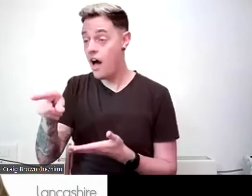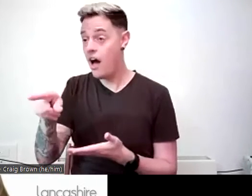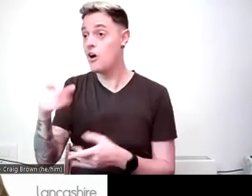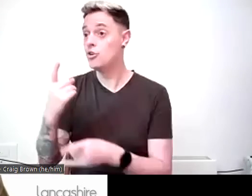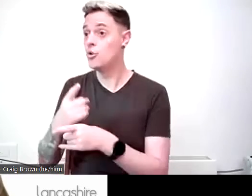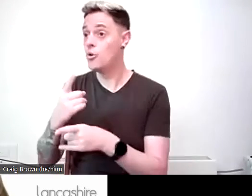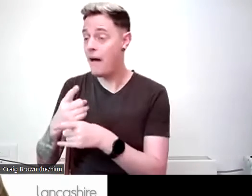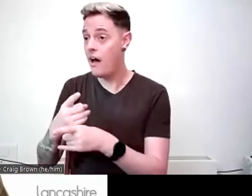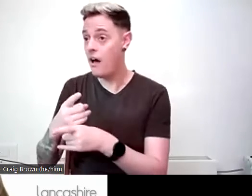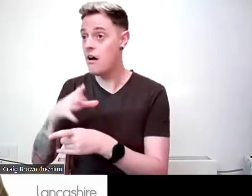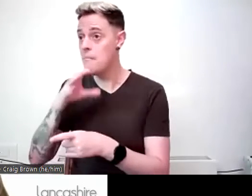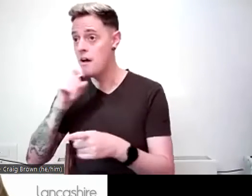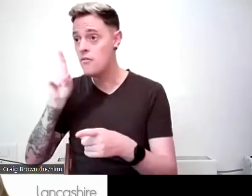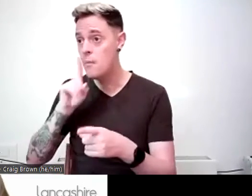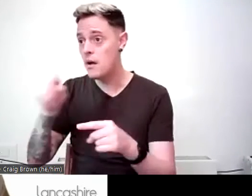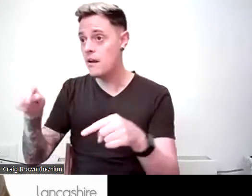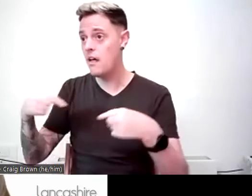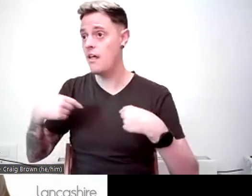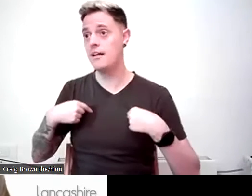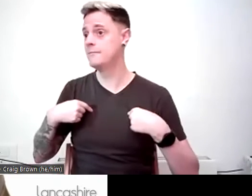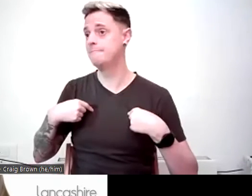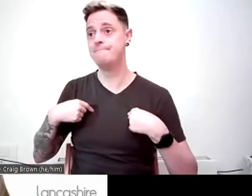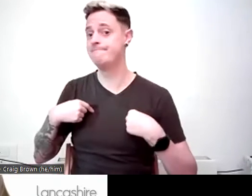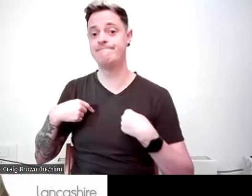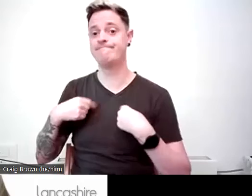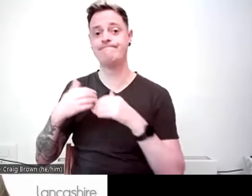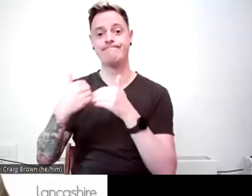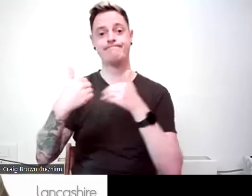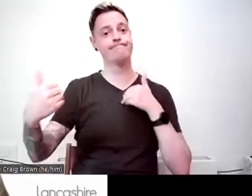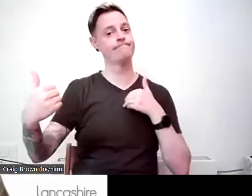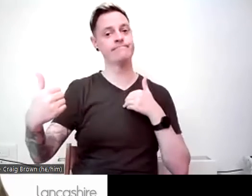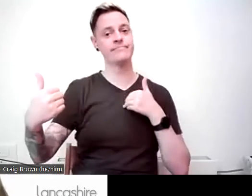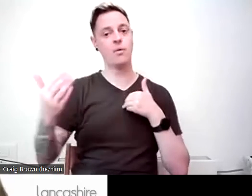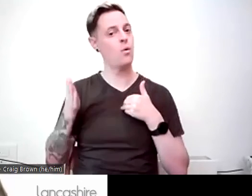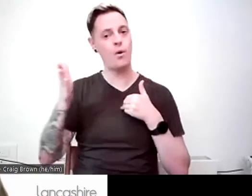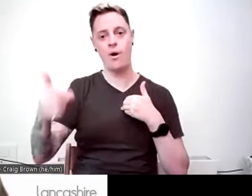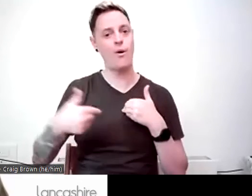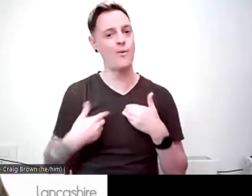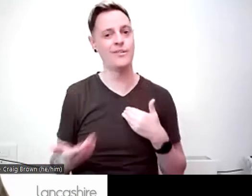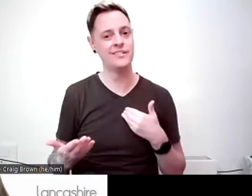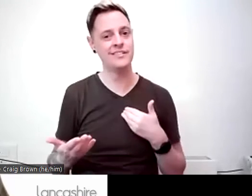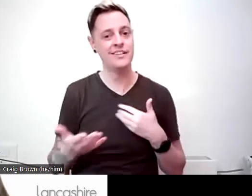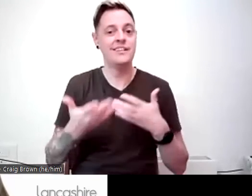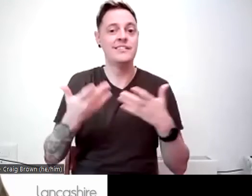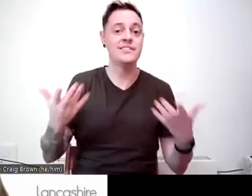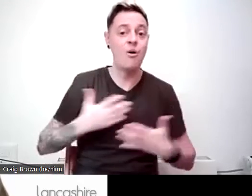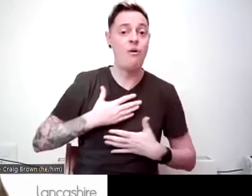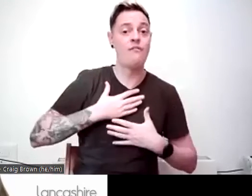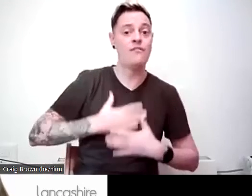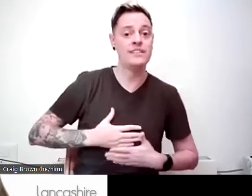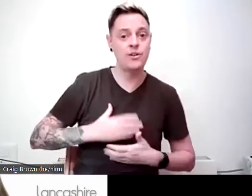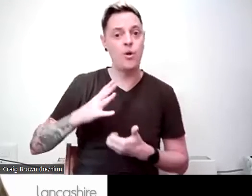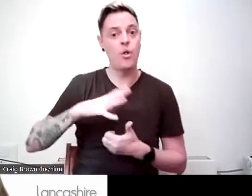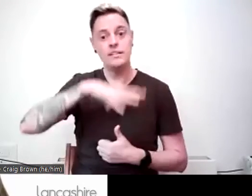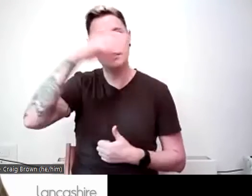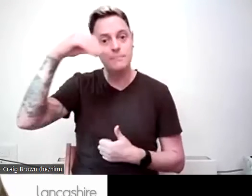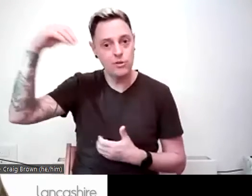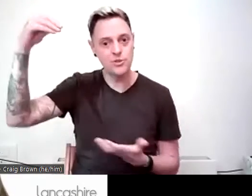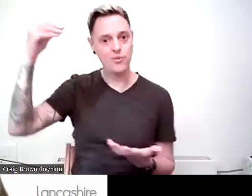it's kind of like on so many levels, whether it's physical, whether it's spiritual, whether it's just having